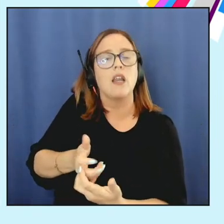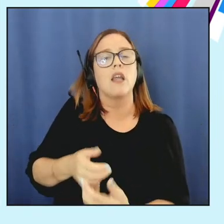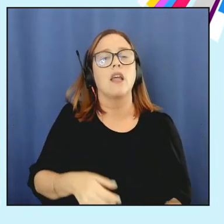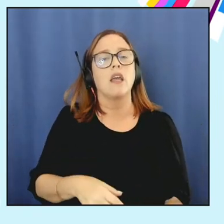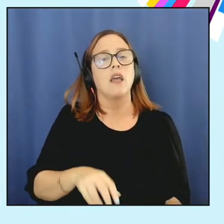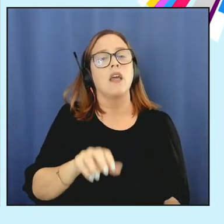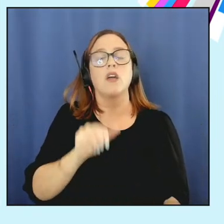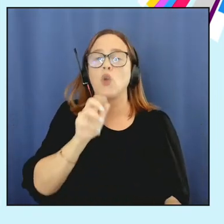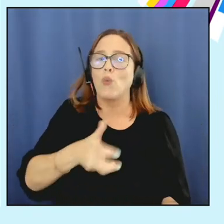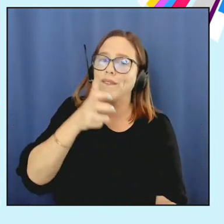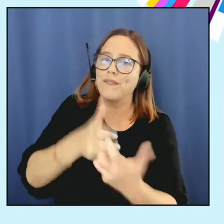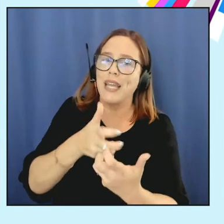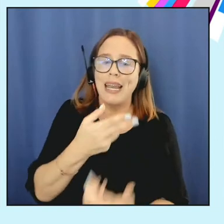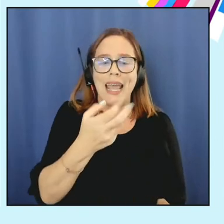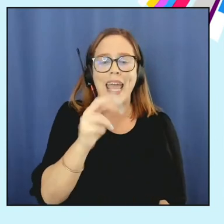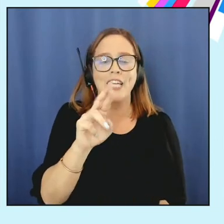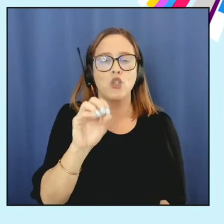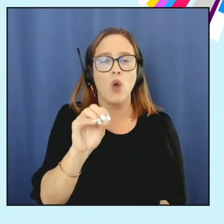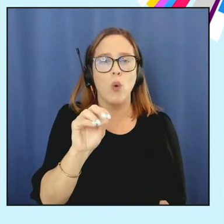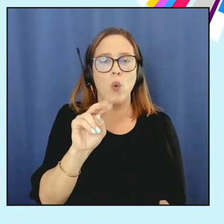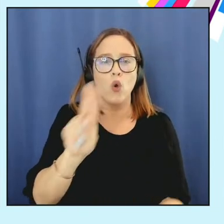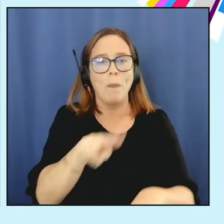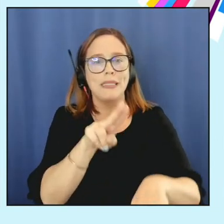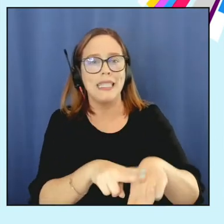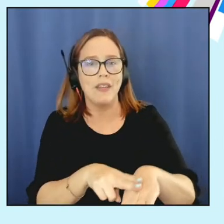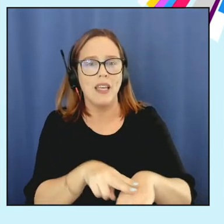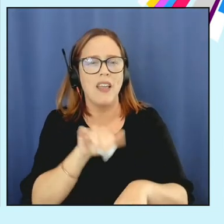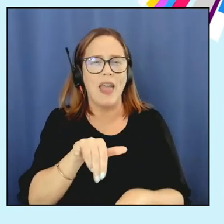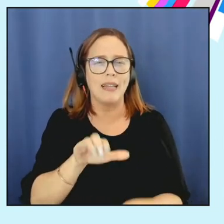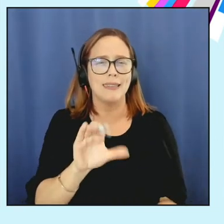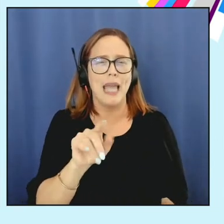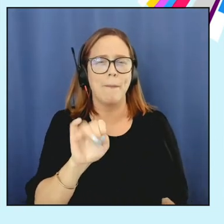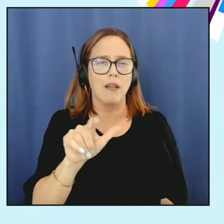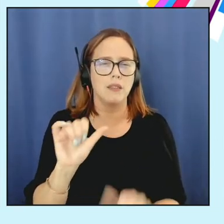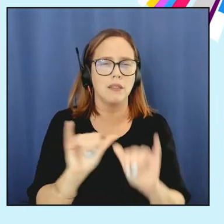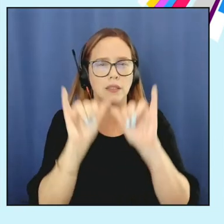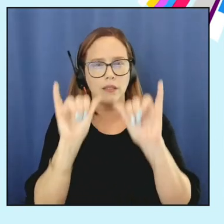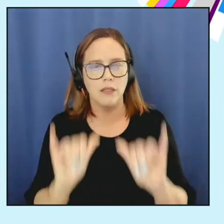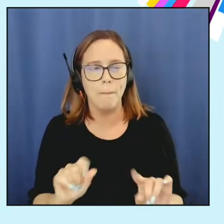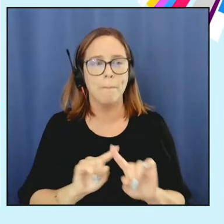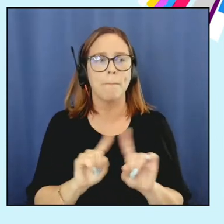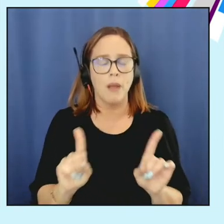into heteronormativity, which is a capitalist system,